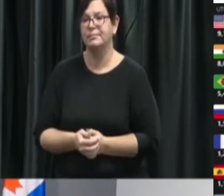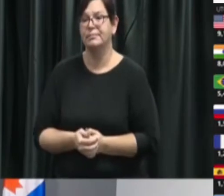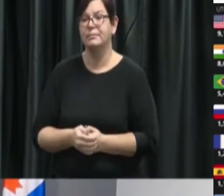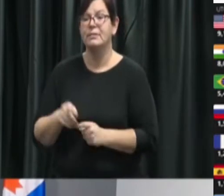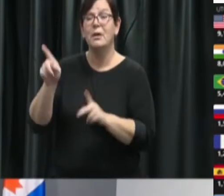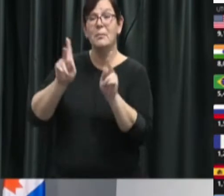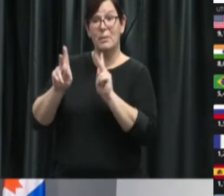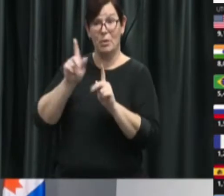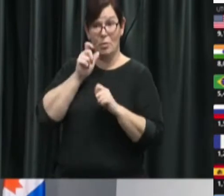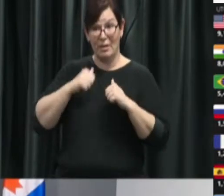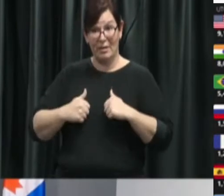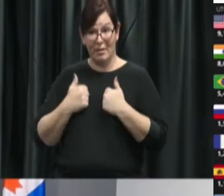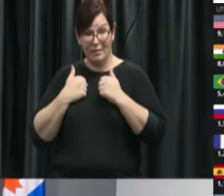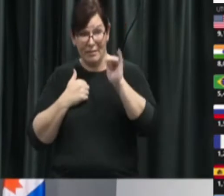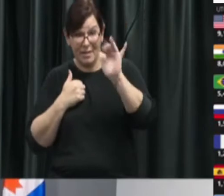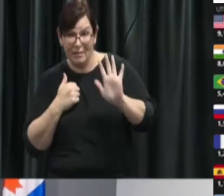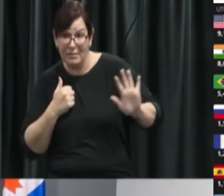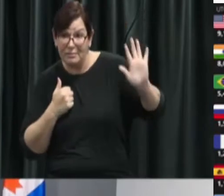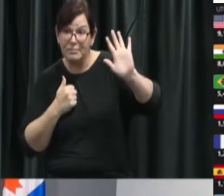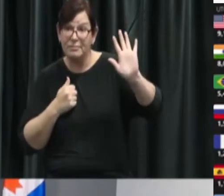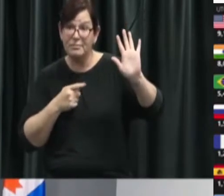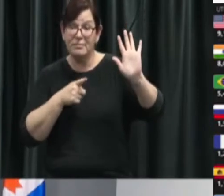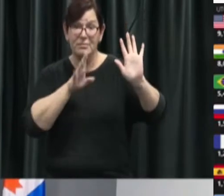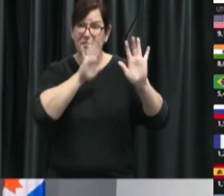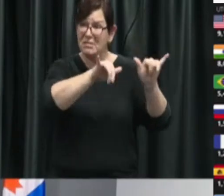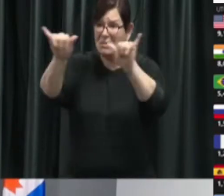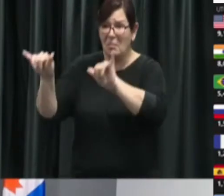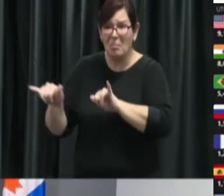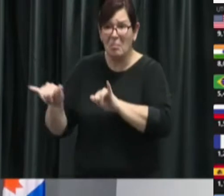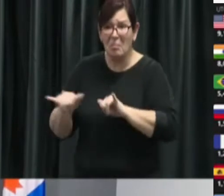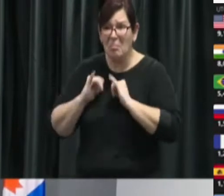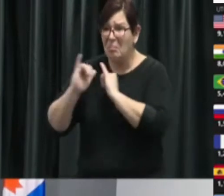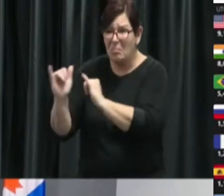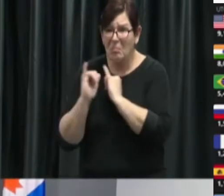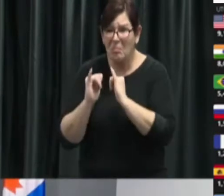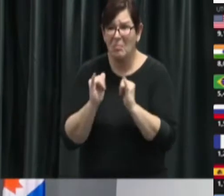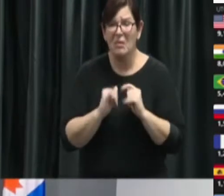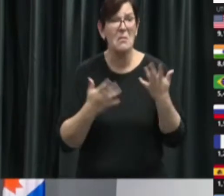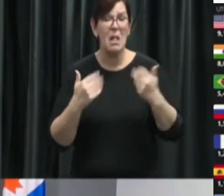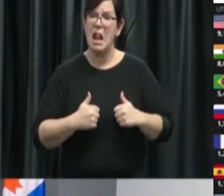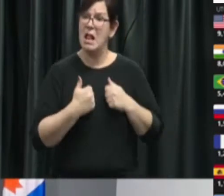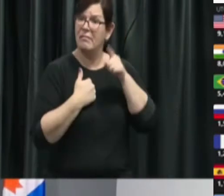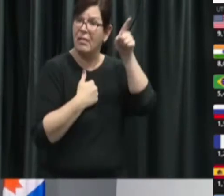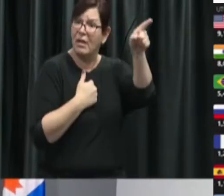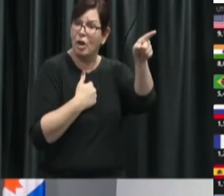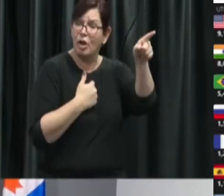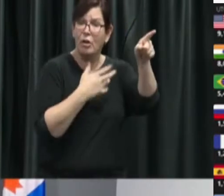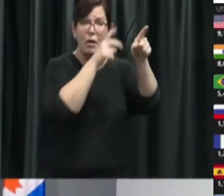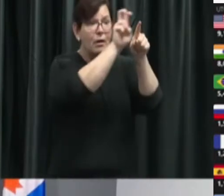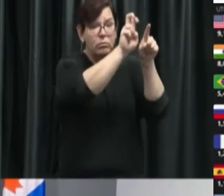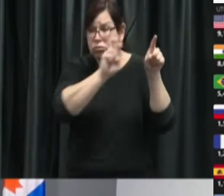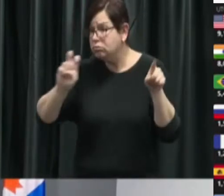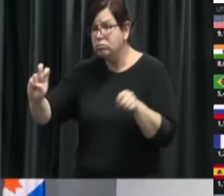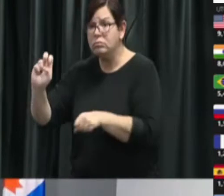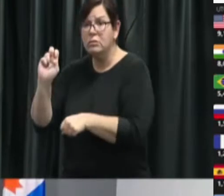city are like everyone else, as likely to live in one part of Toronto, but travel throughout